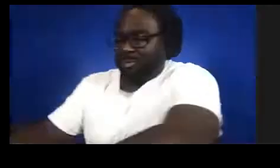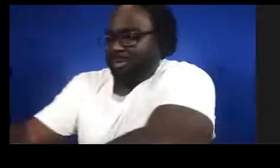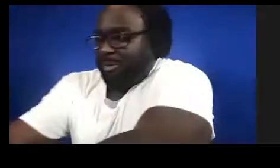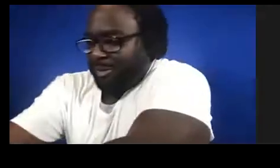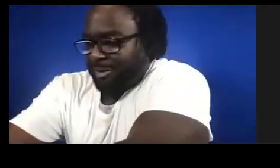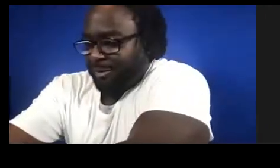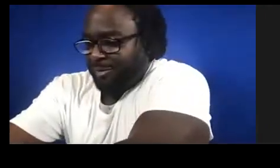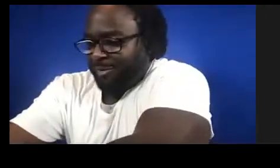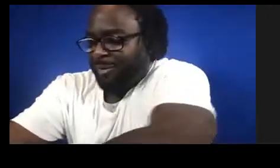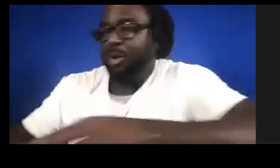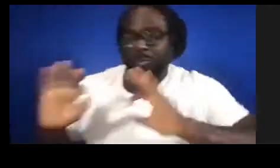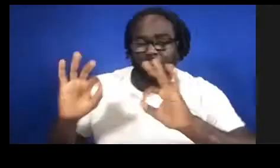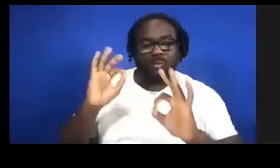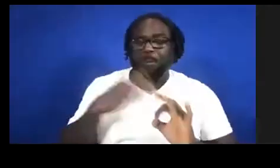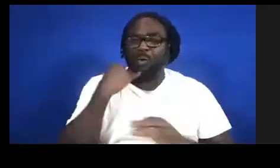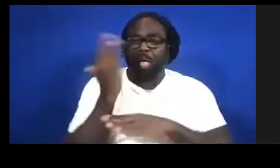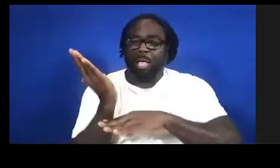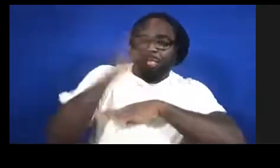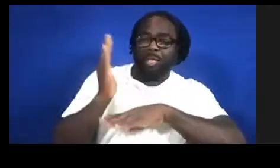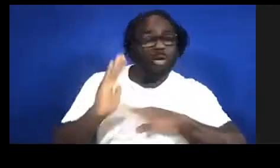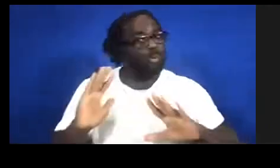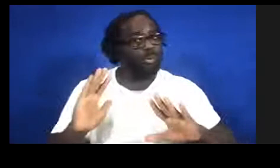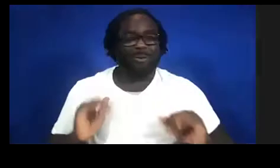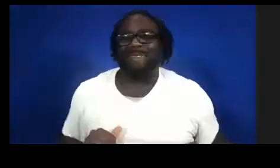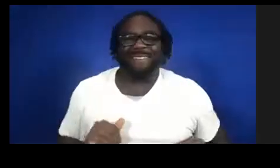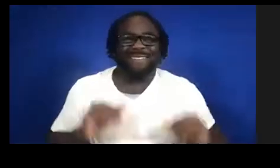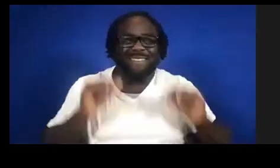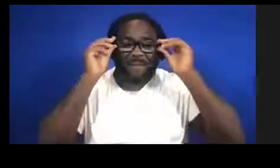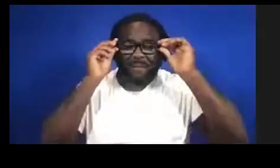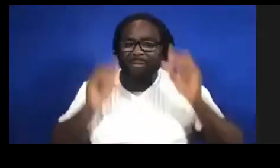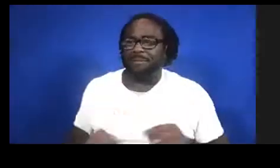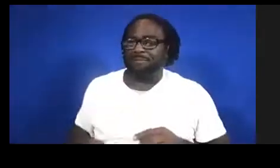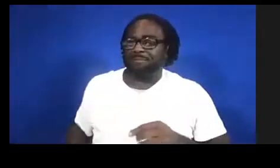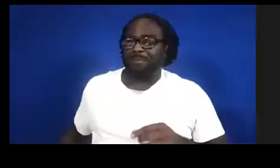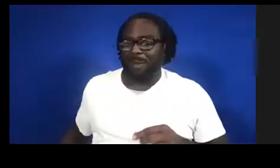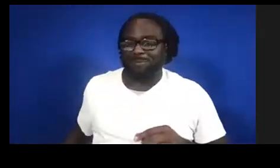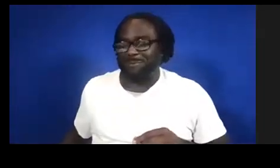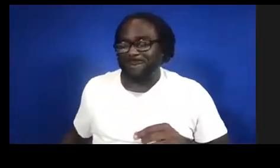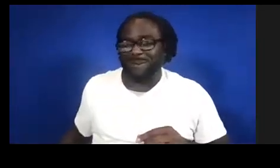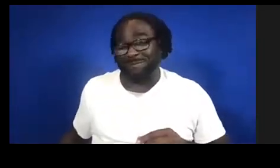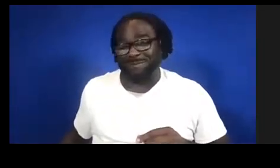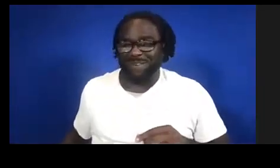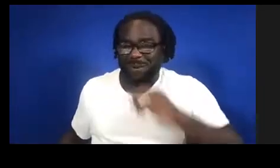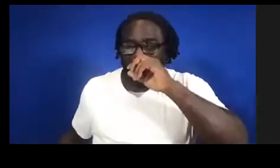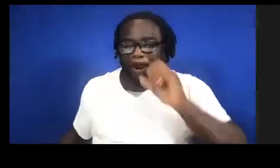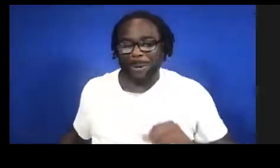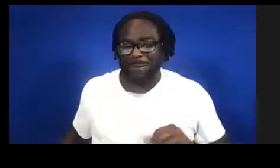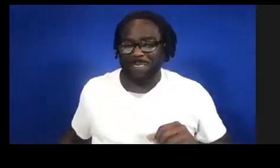All right. I think we good. Don't want my phone to fall over. Don't want the interpreter to fall